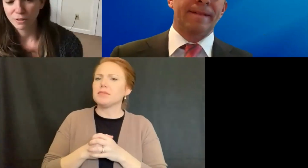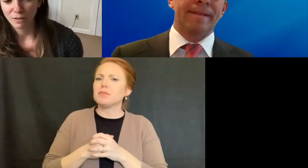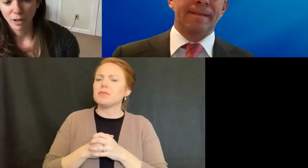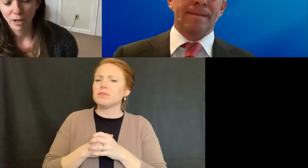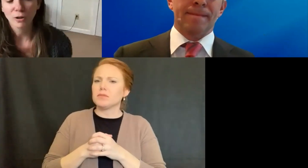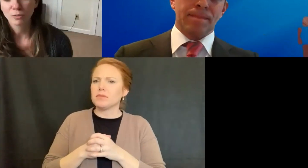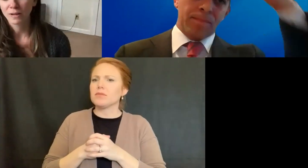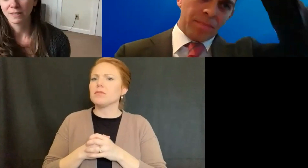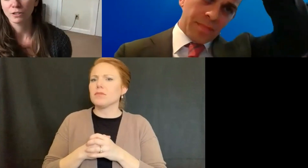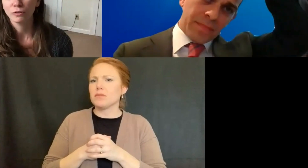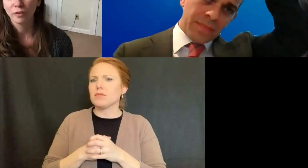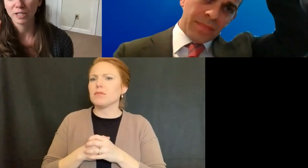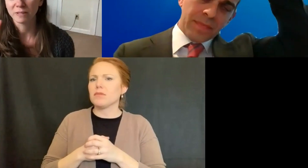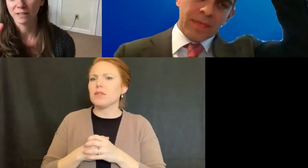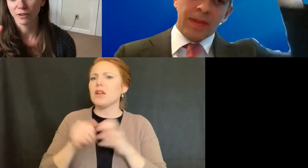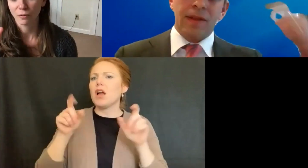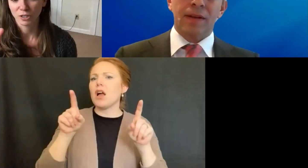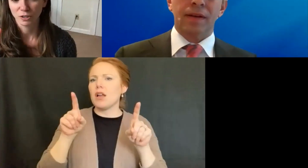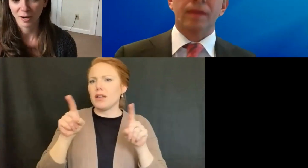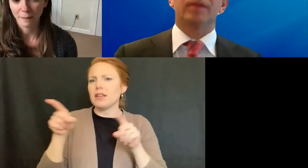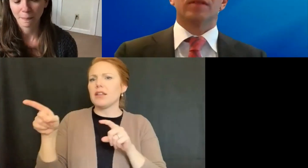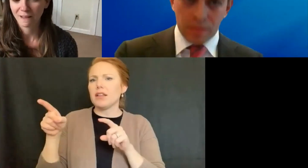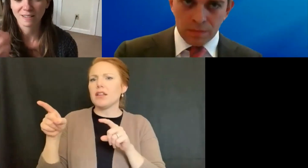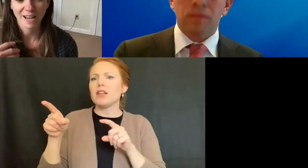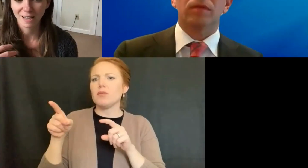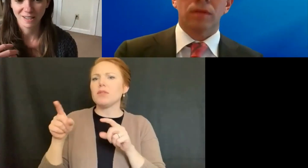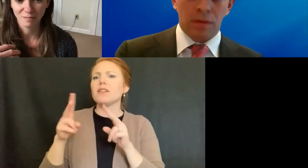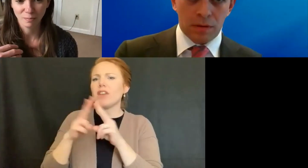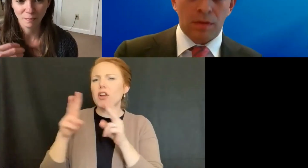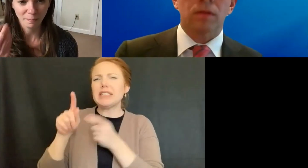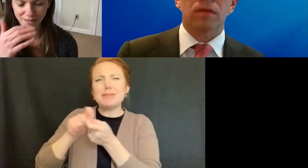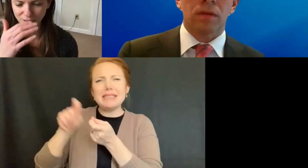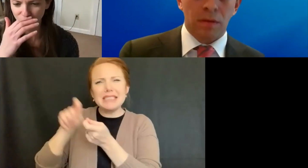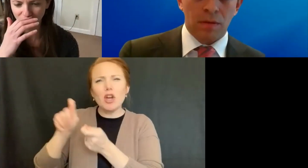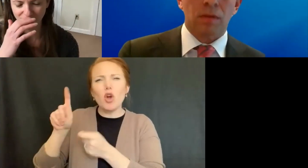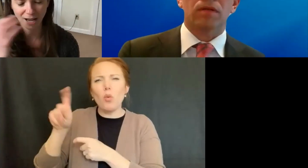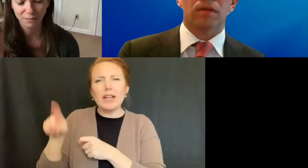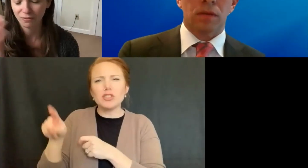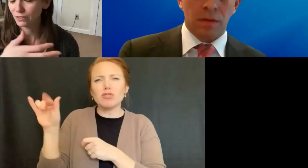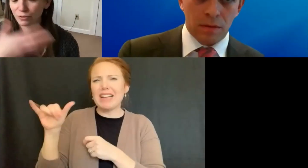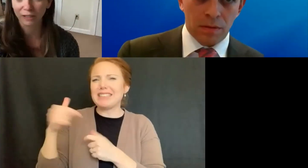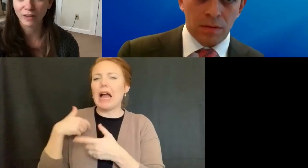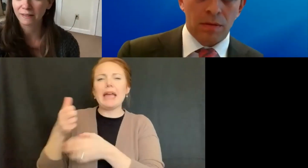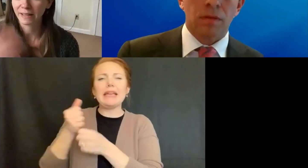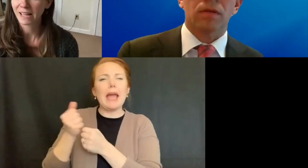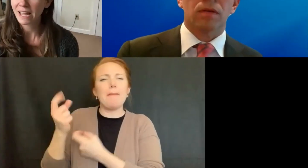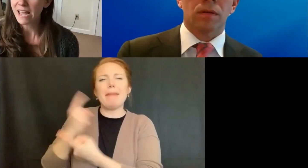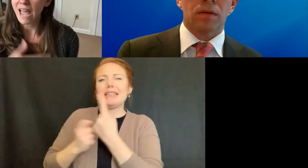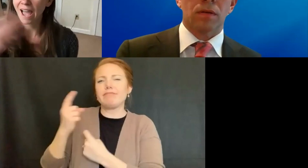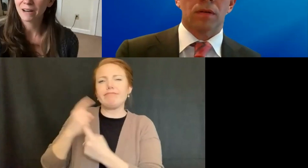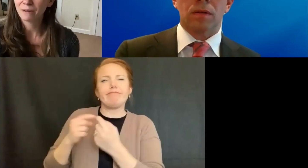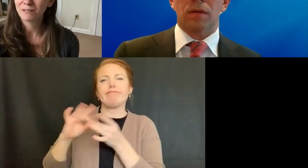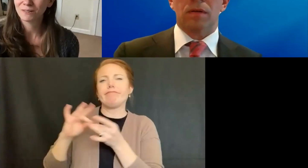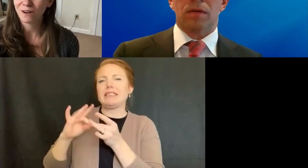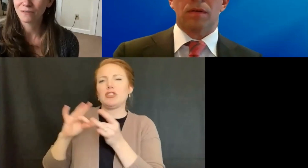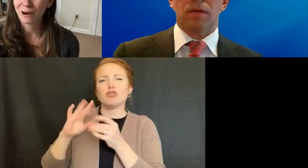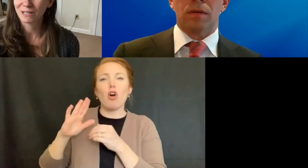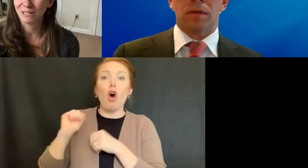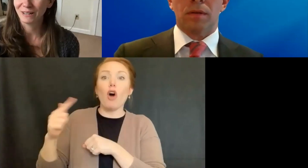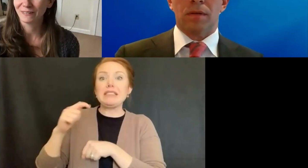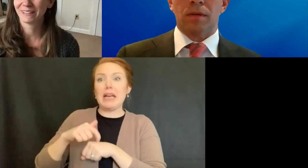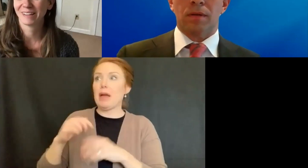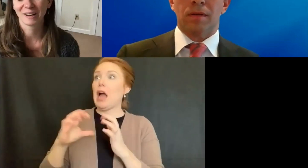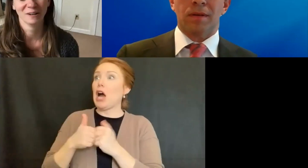So I also want to say too, very specific question, right? Because I get in messages all the time. If it's a really vague, like, how do I do